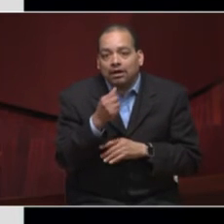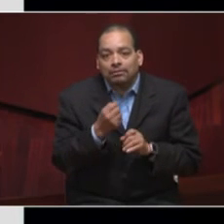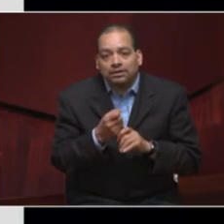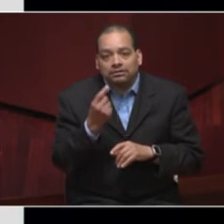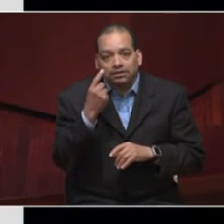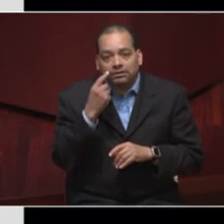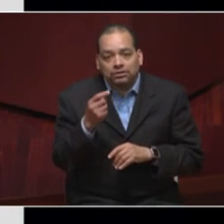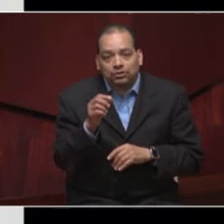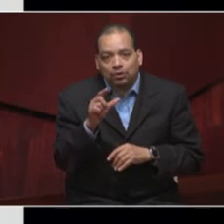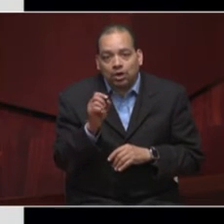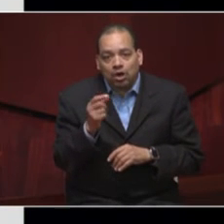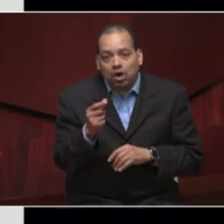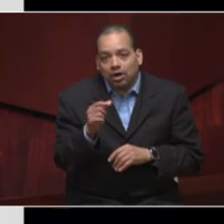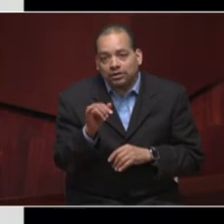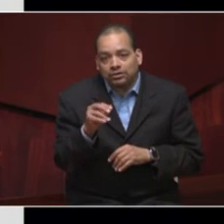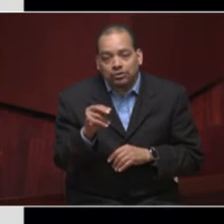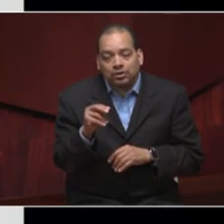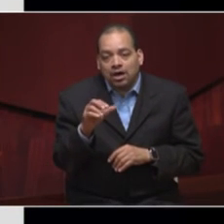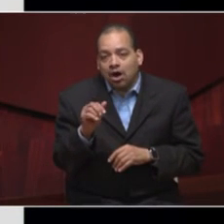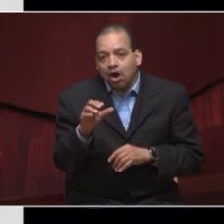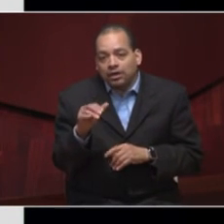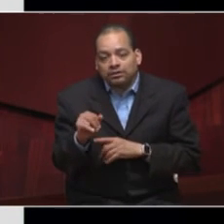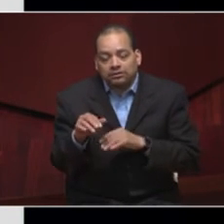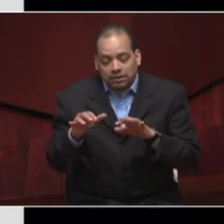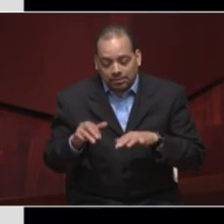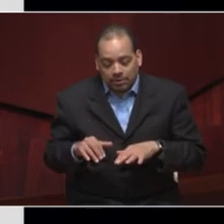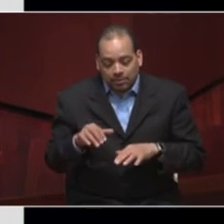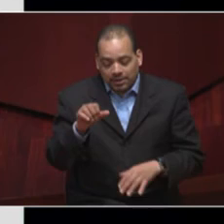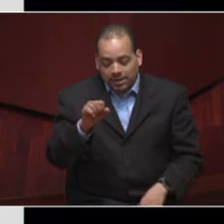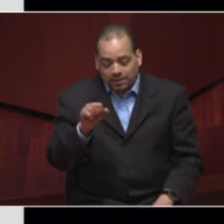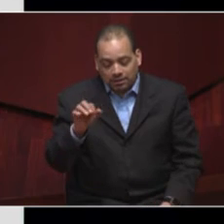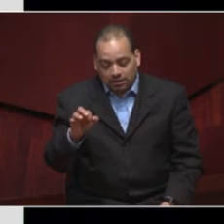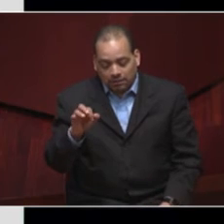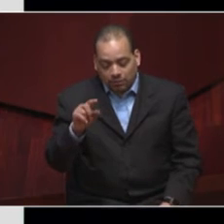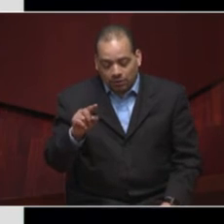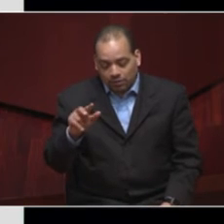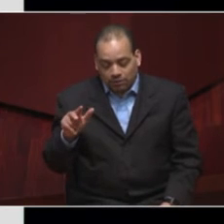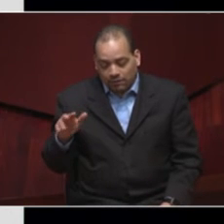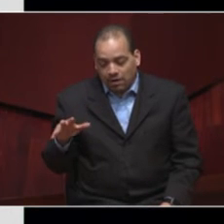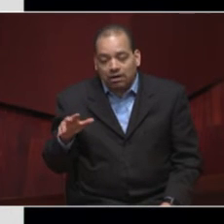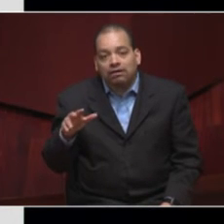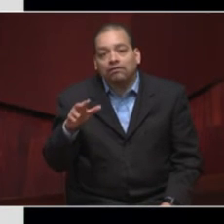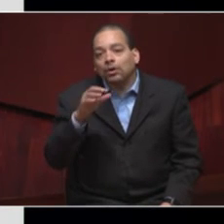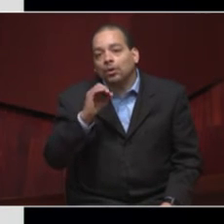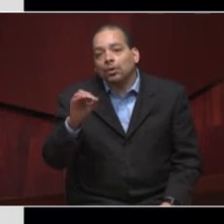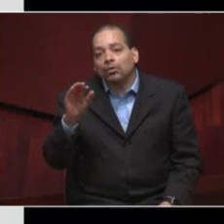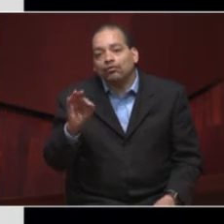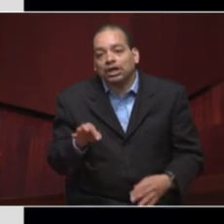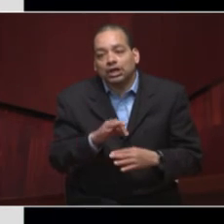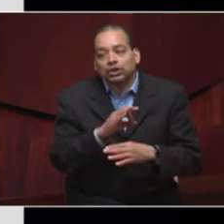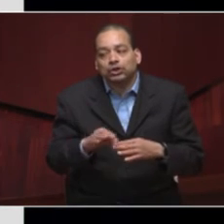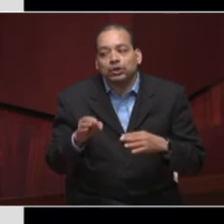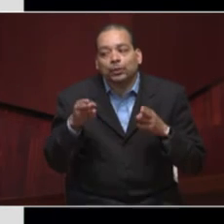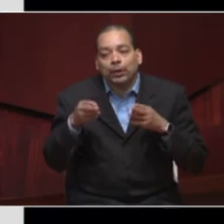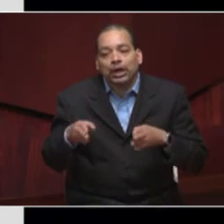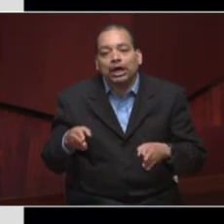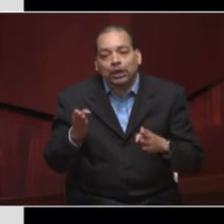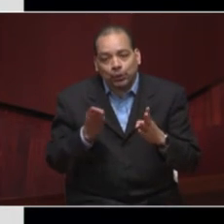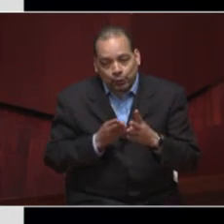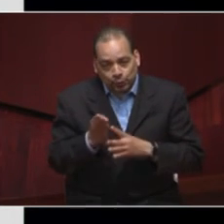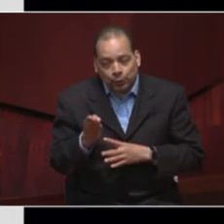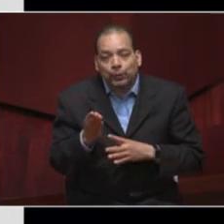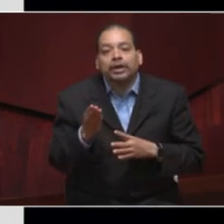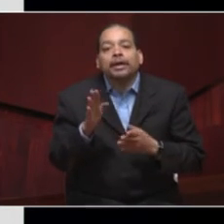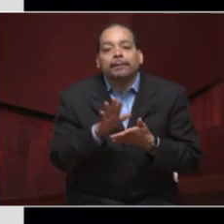log into ARCIS and type up an SF-135 via the portal. It still has to come in the old-fashioned way through the paper